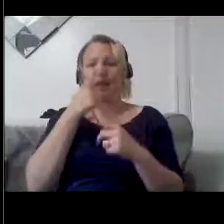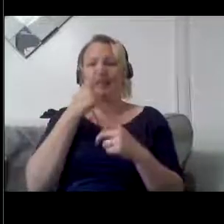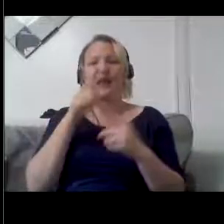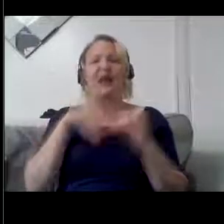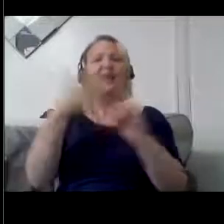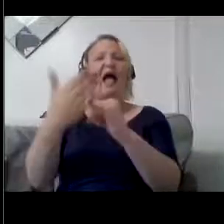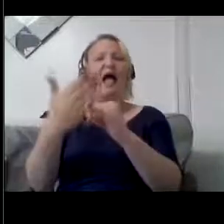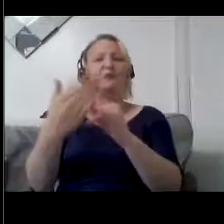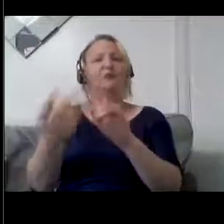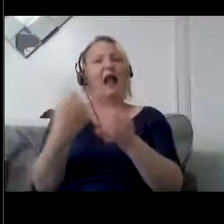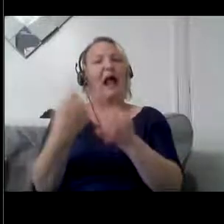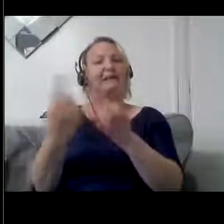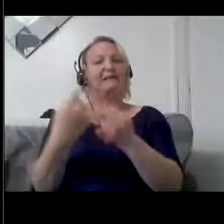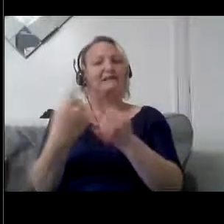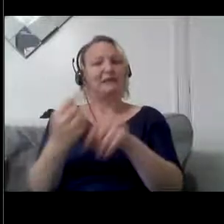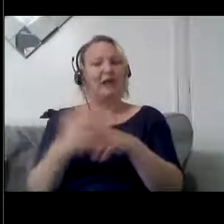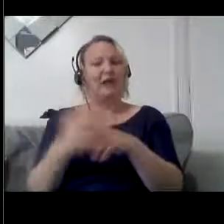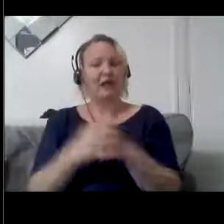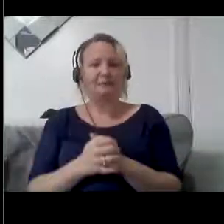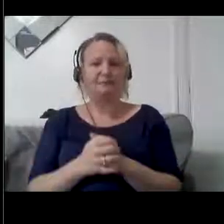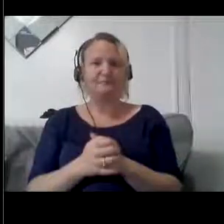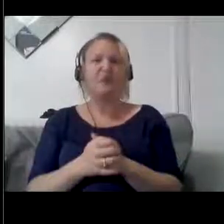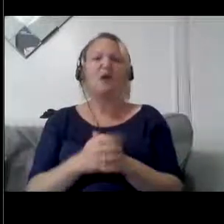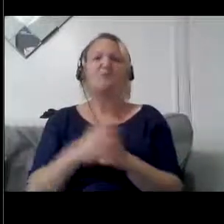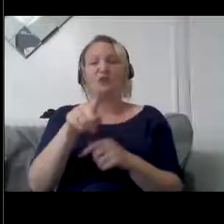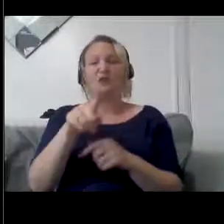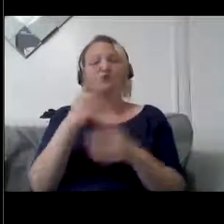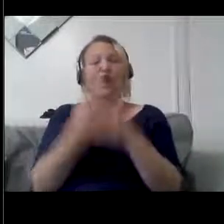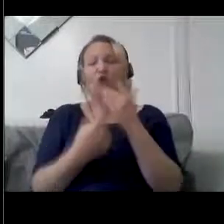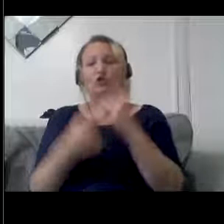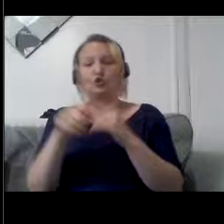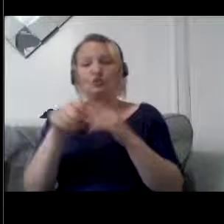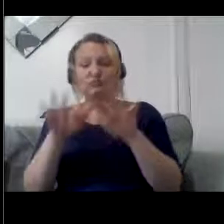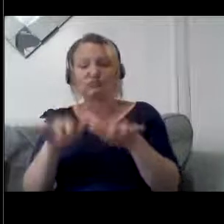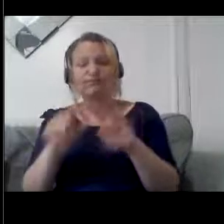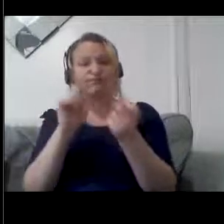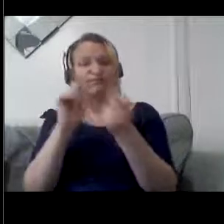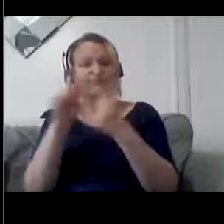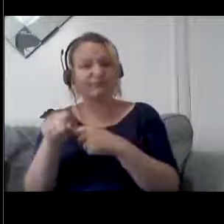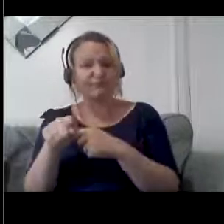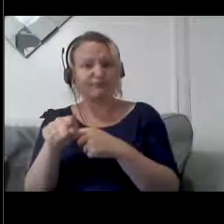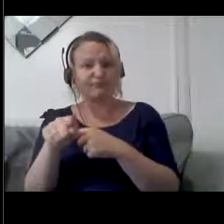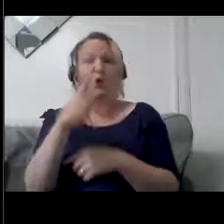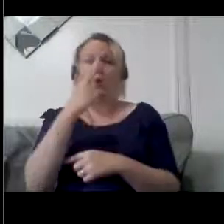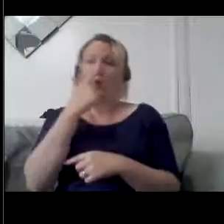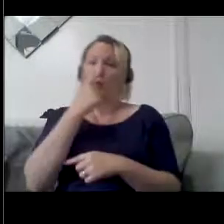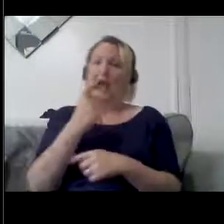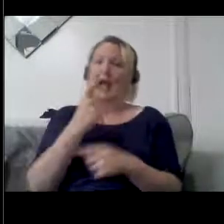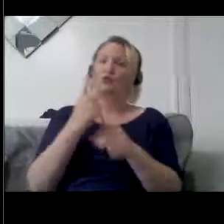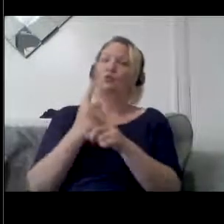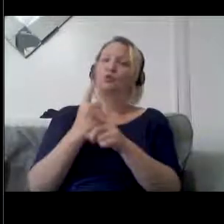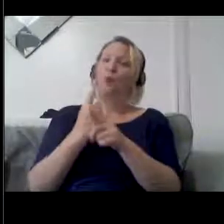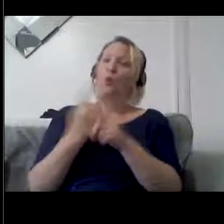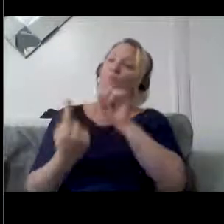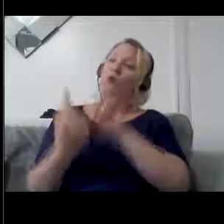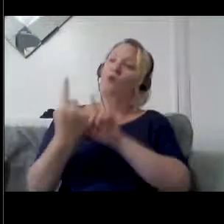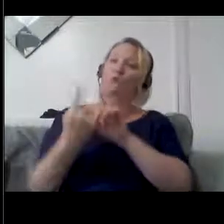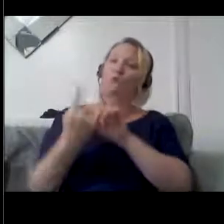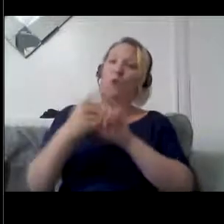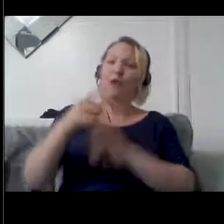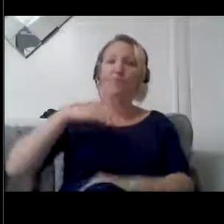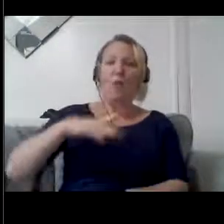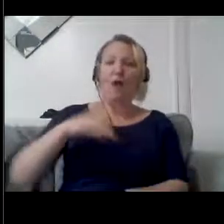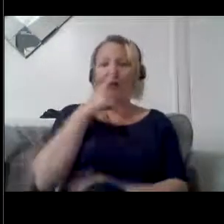of the presentation. But of course, there are a range of different ways that you can do this. If you want to speak to someone one-to-one, then do book a